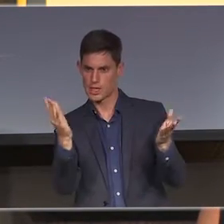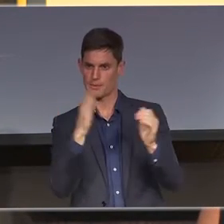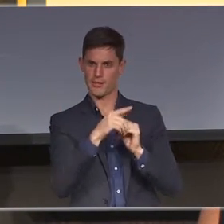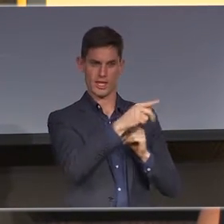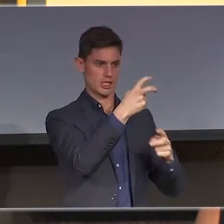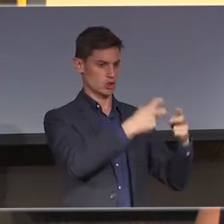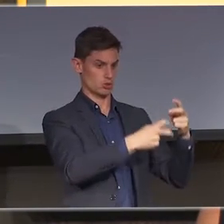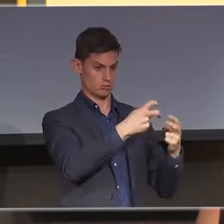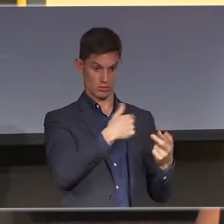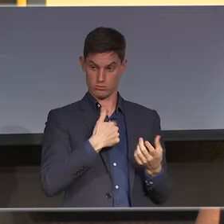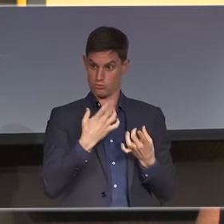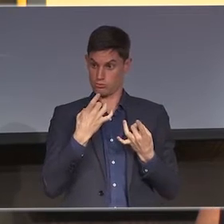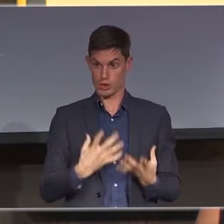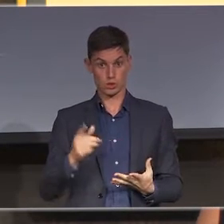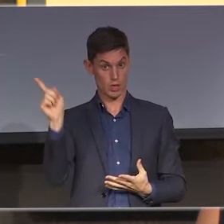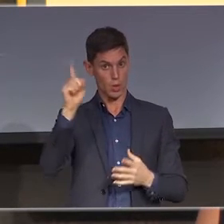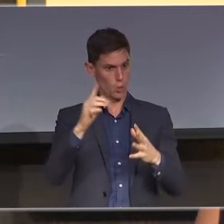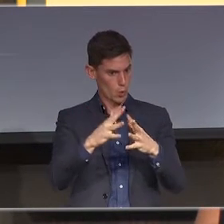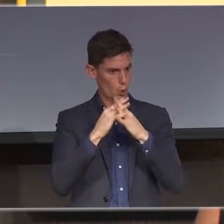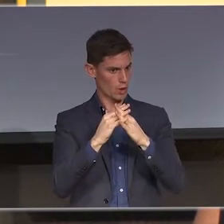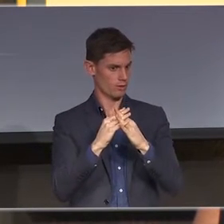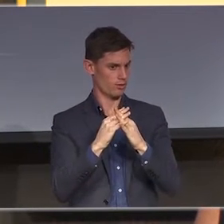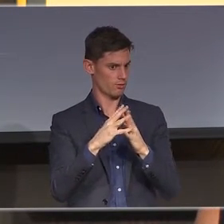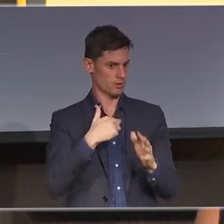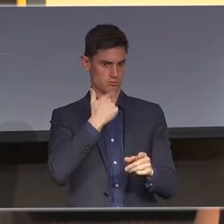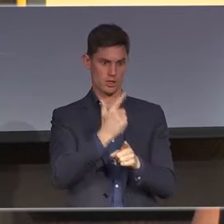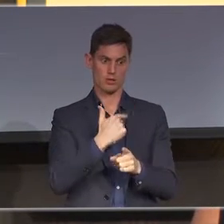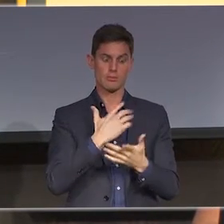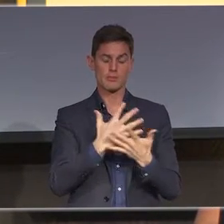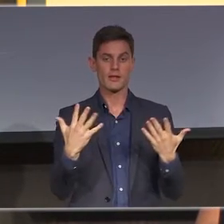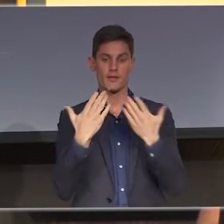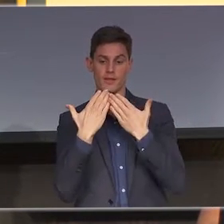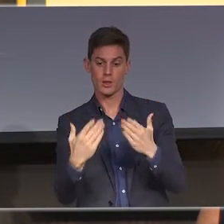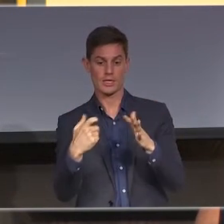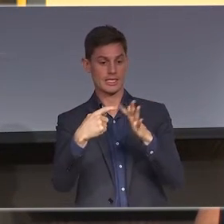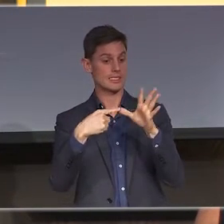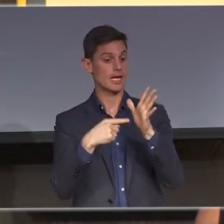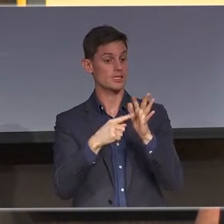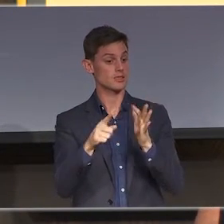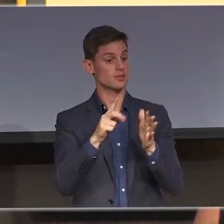a platform like this Human Rights Oration, and I thank the Commissioner, Kate,